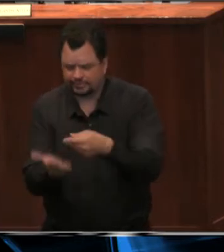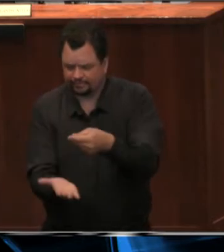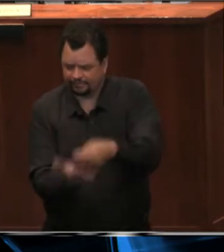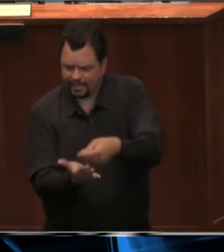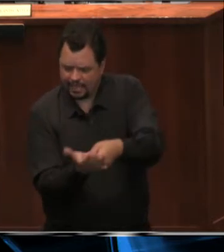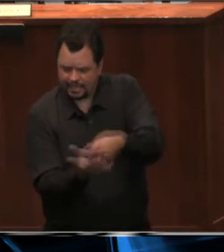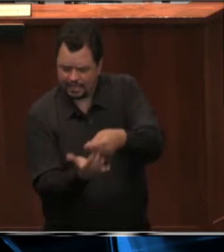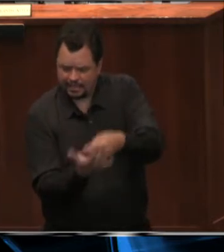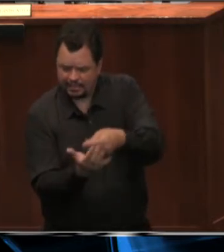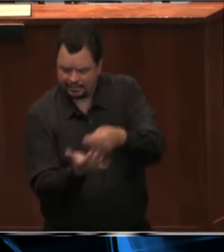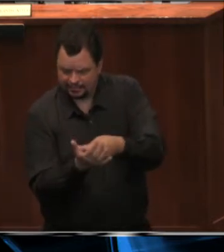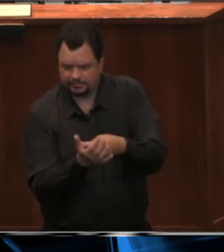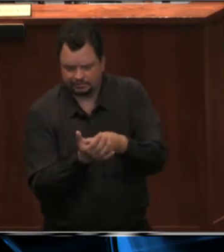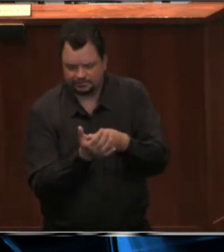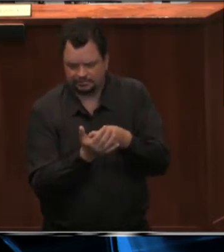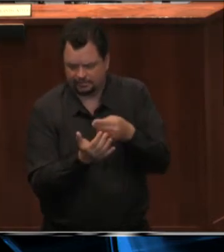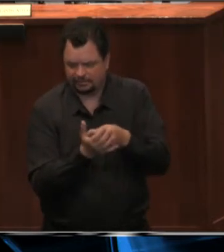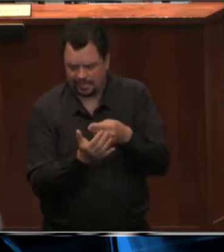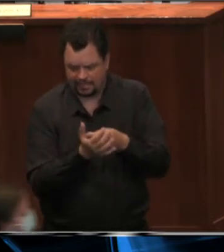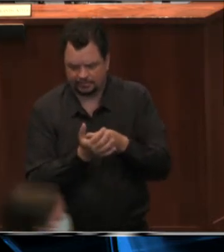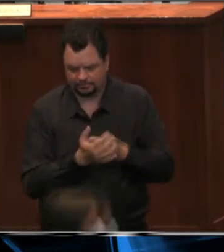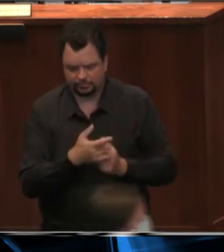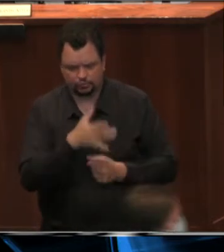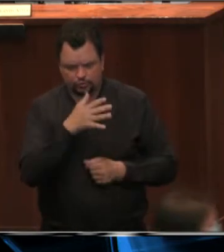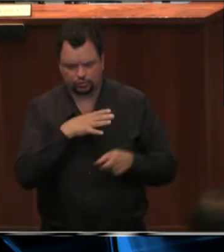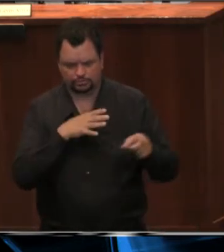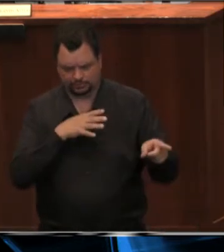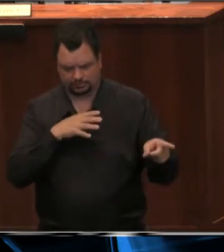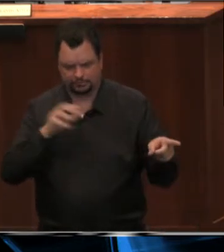and address that, thank you.